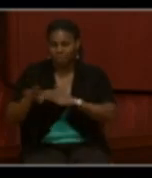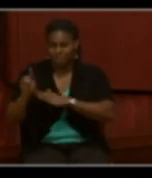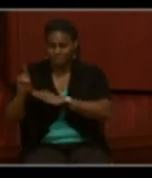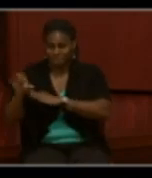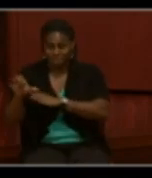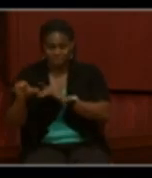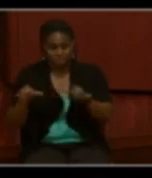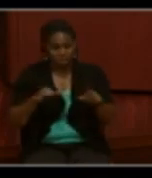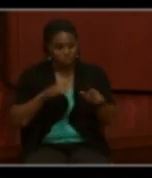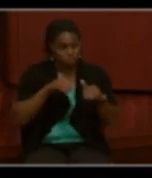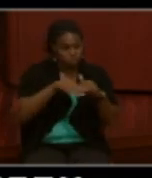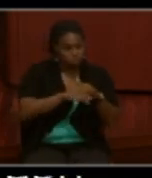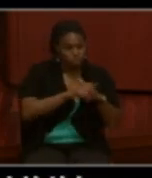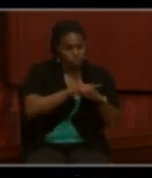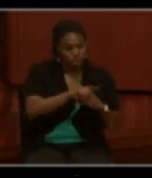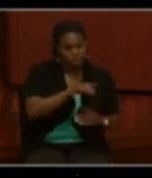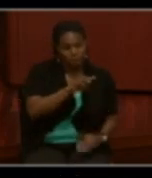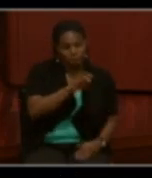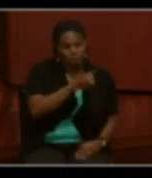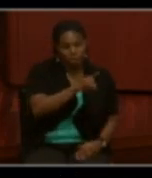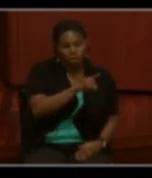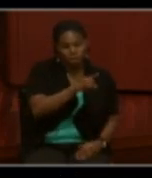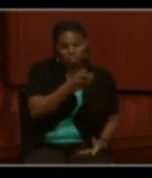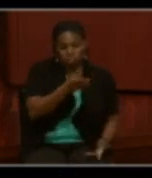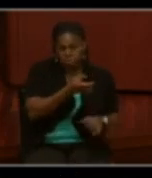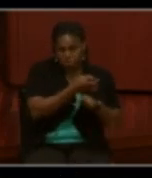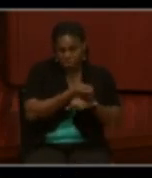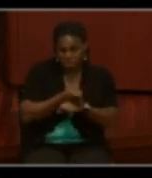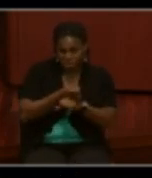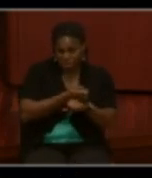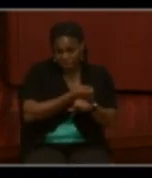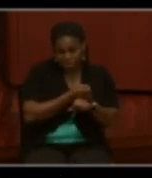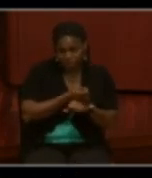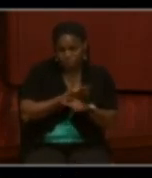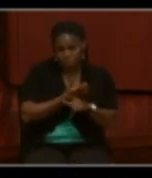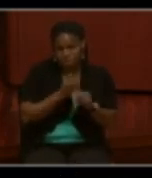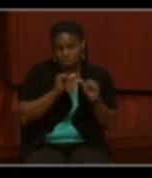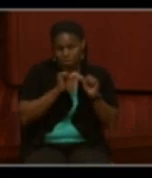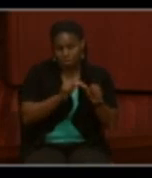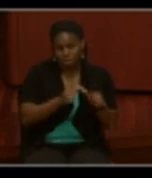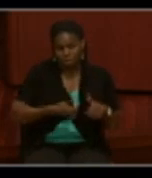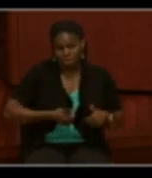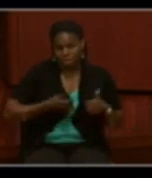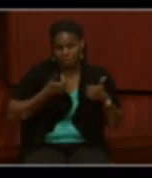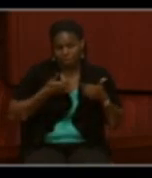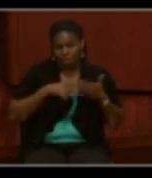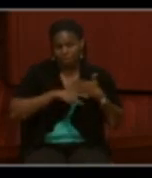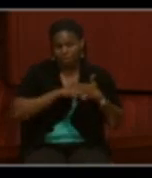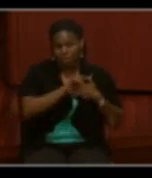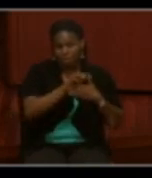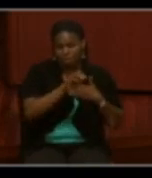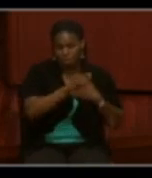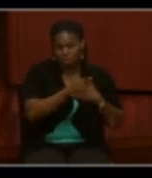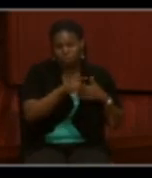his chances are he was enslaved during slavery. He was still a resident of Maryland. You could then